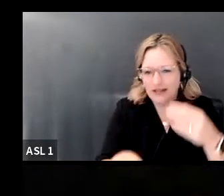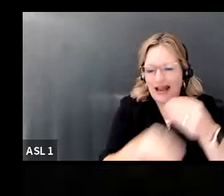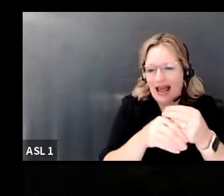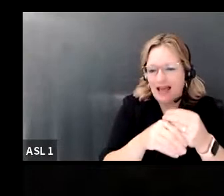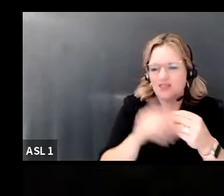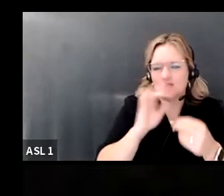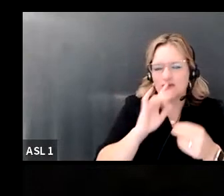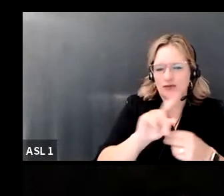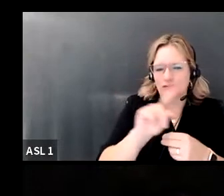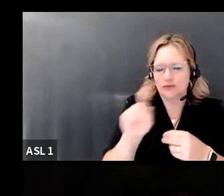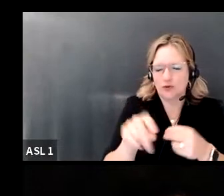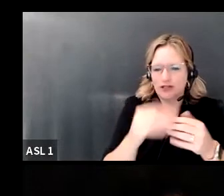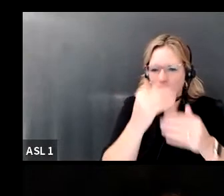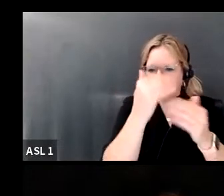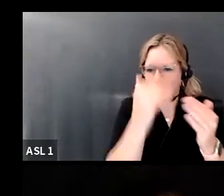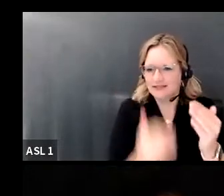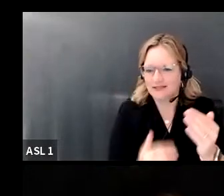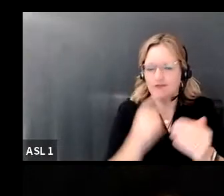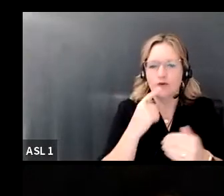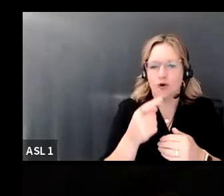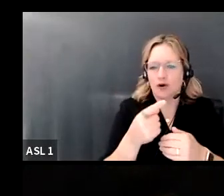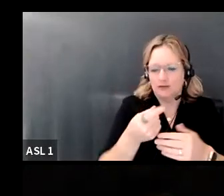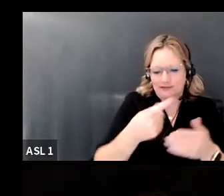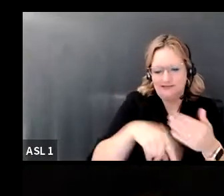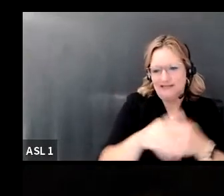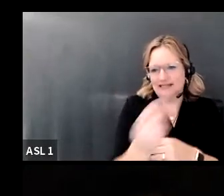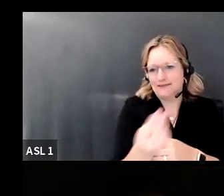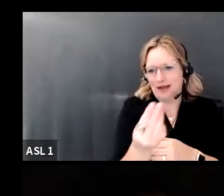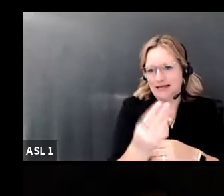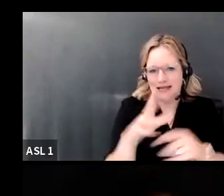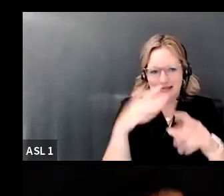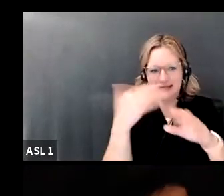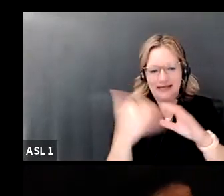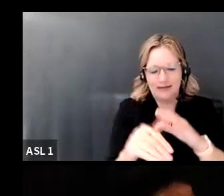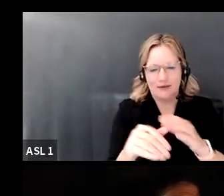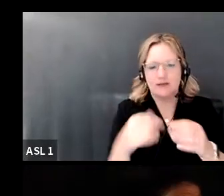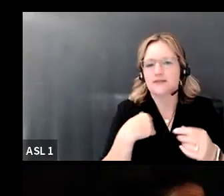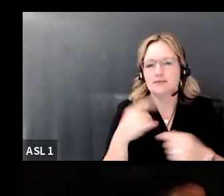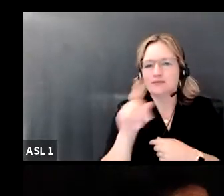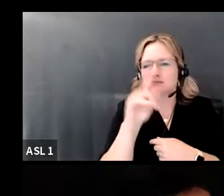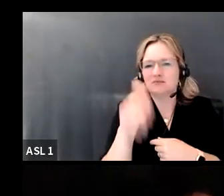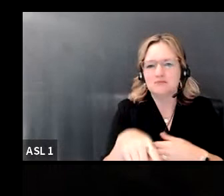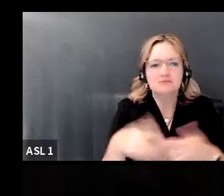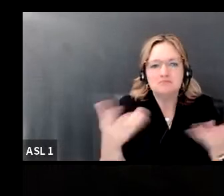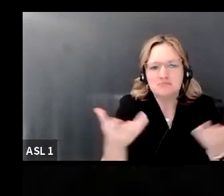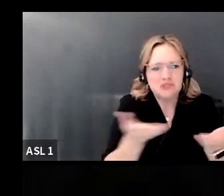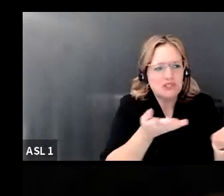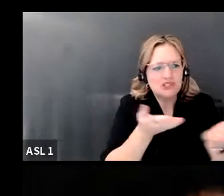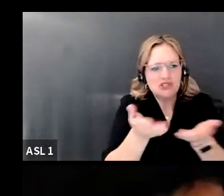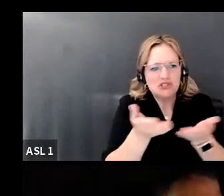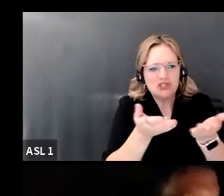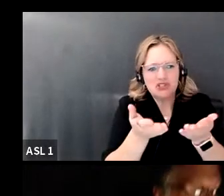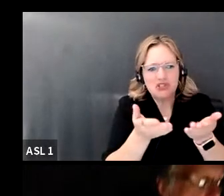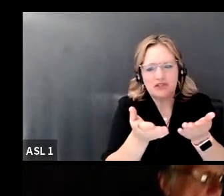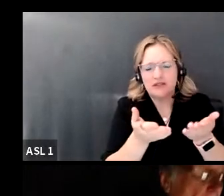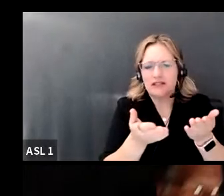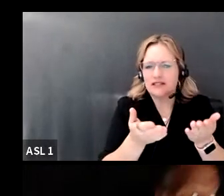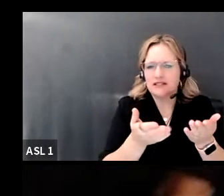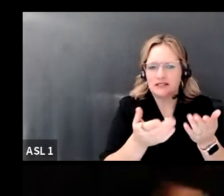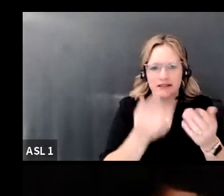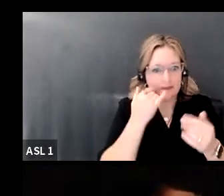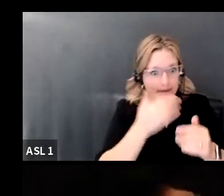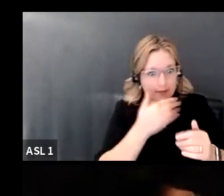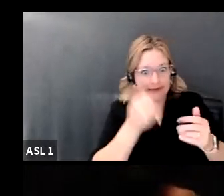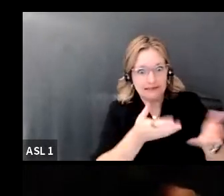to uh his his questions for written uh response is really uh what will the service optimization look like i know that